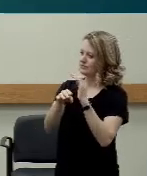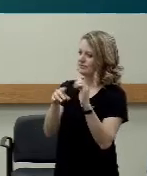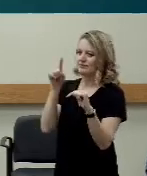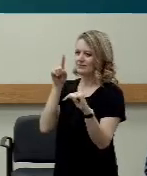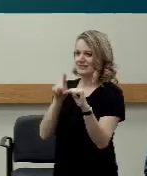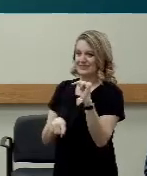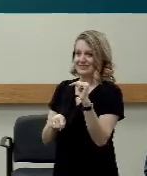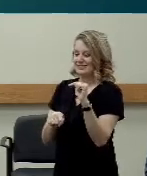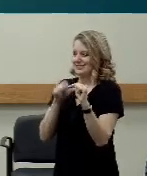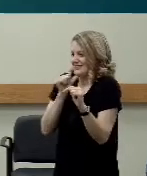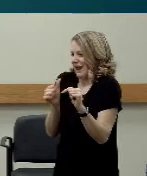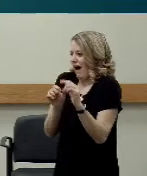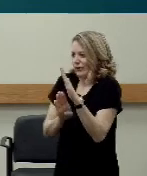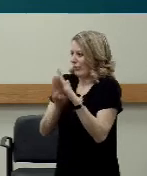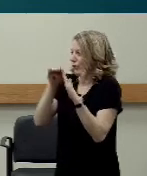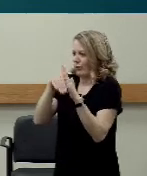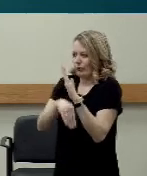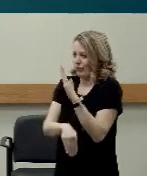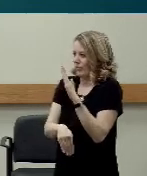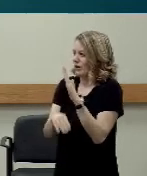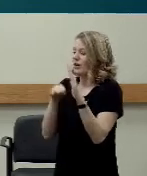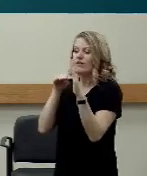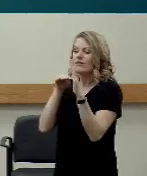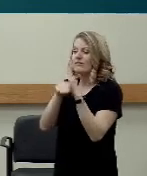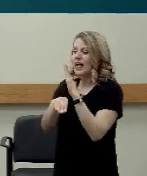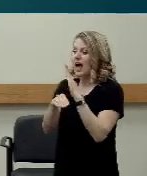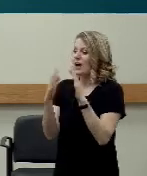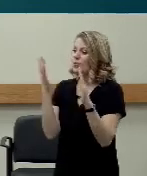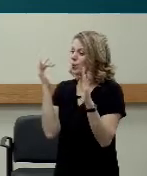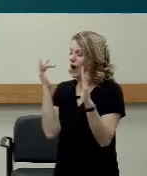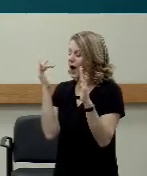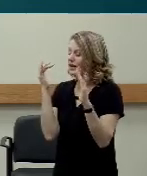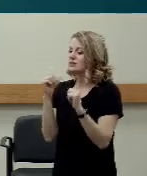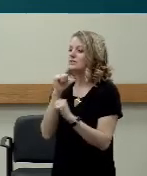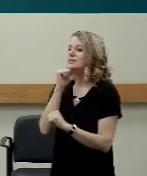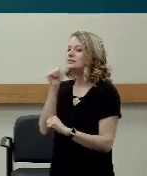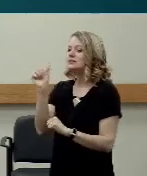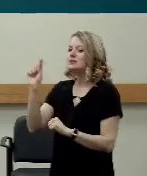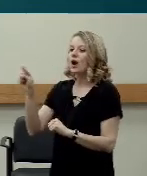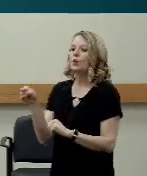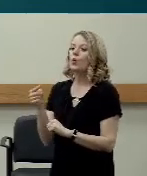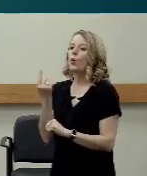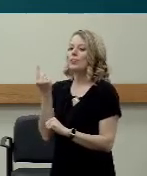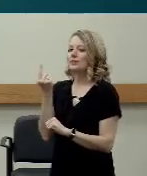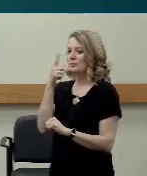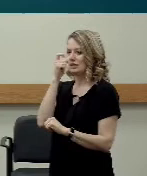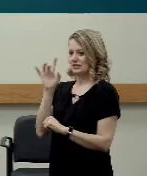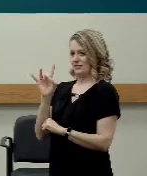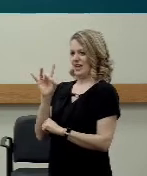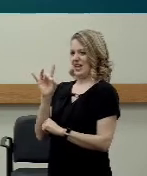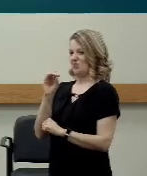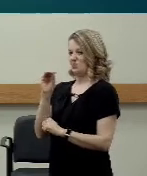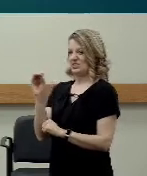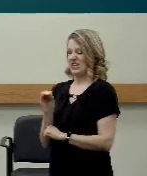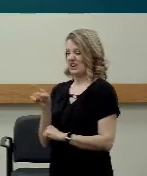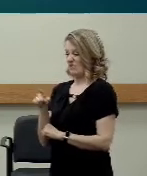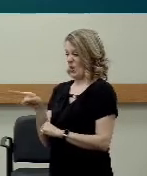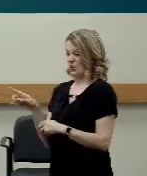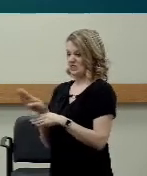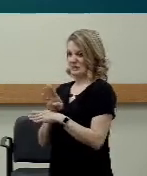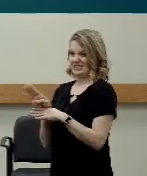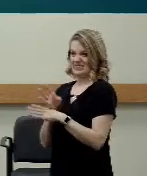flatter. And it is flat not solely because of the 8% of businesses that